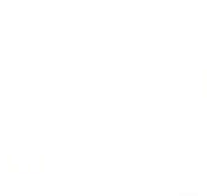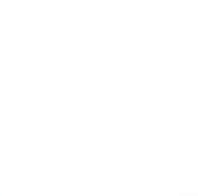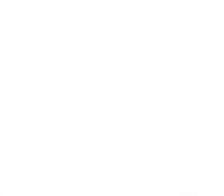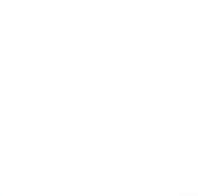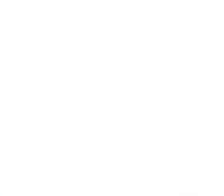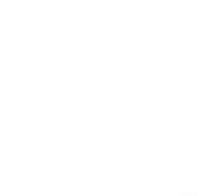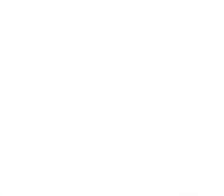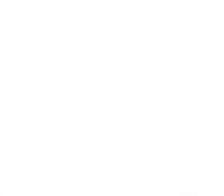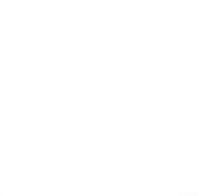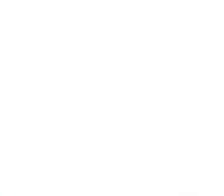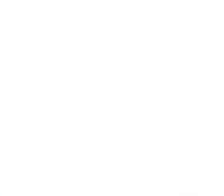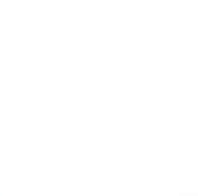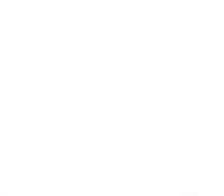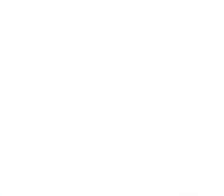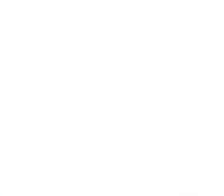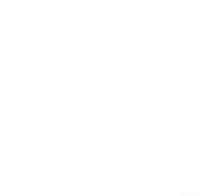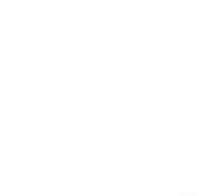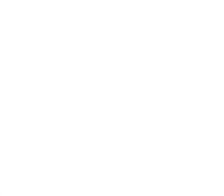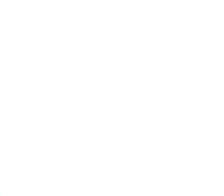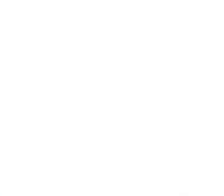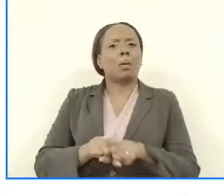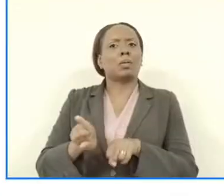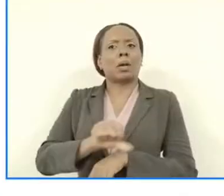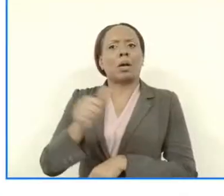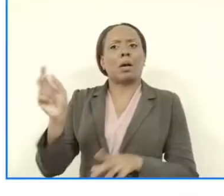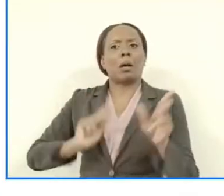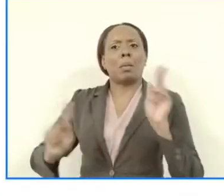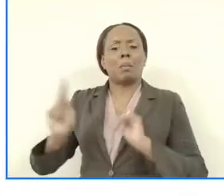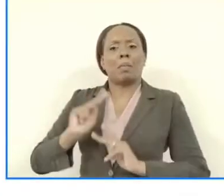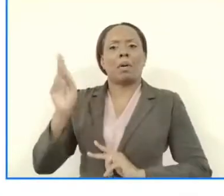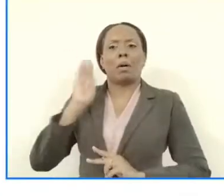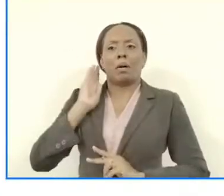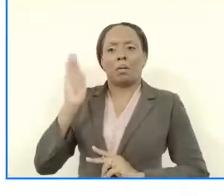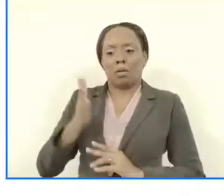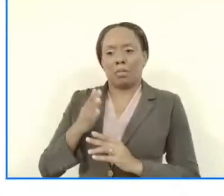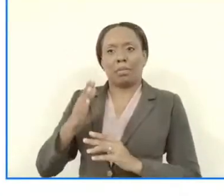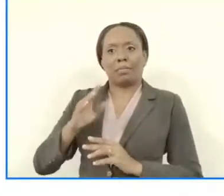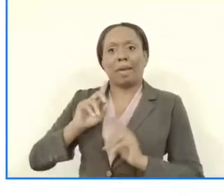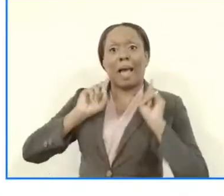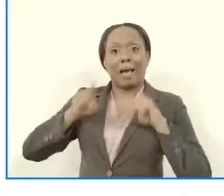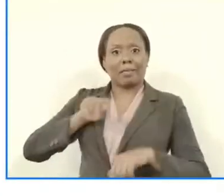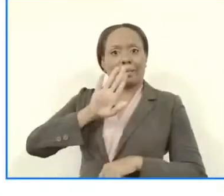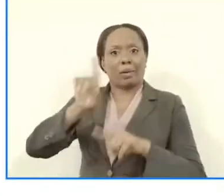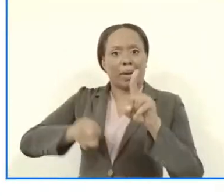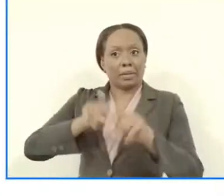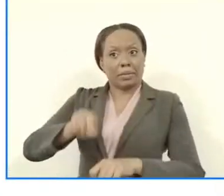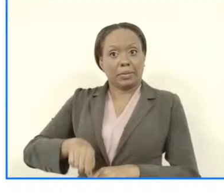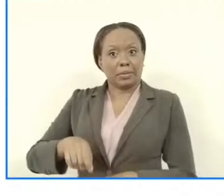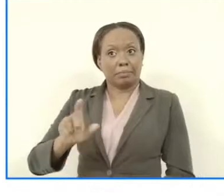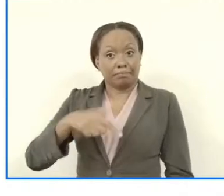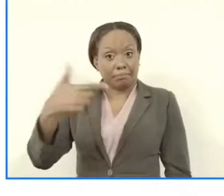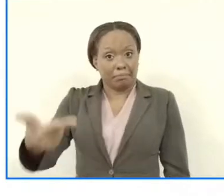and some key officials are also on hand to take questions from the media. Minister Abrams?